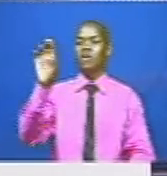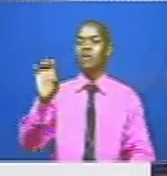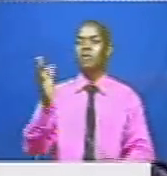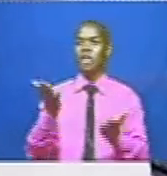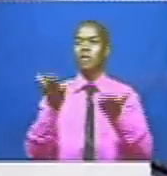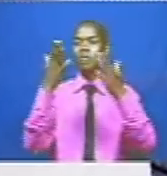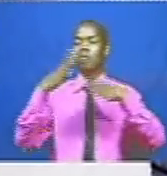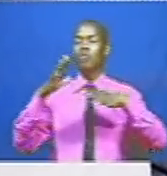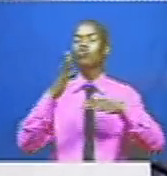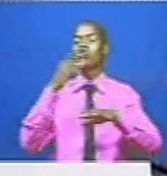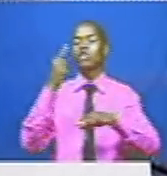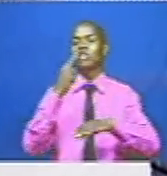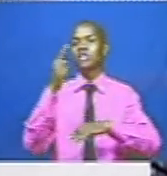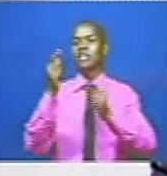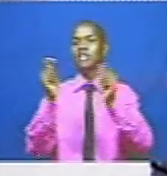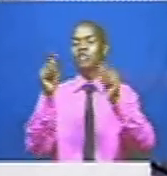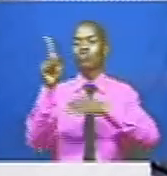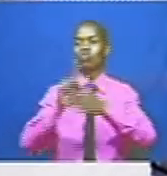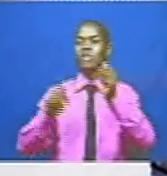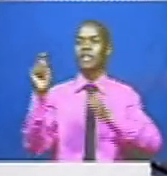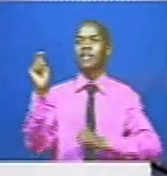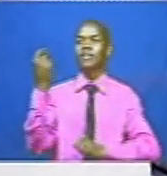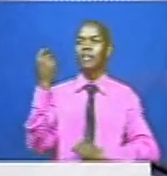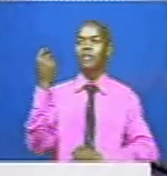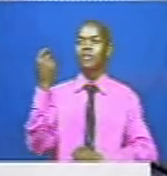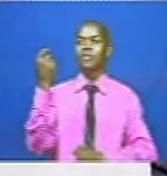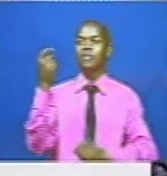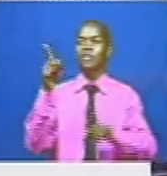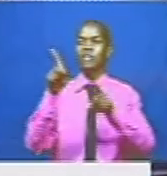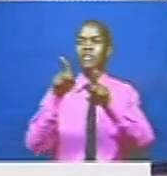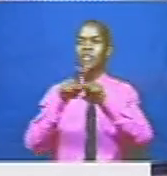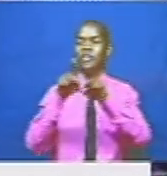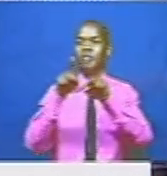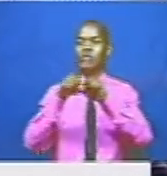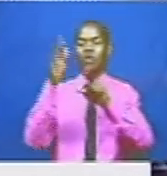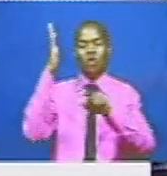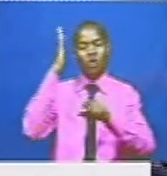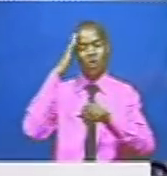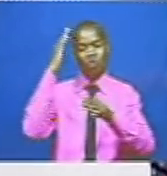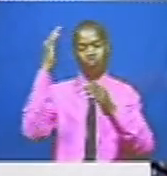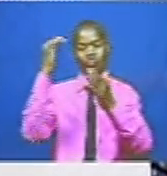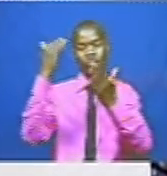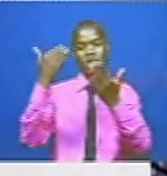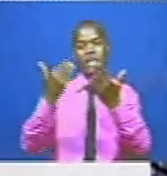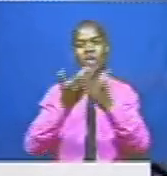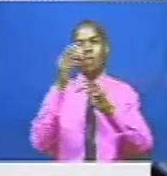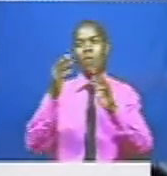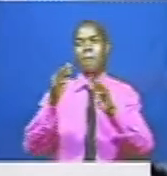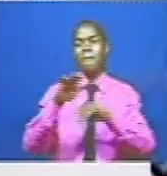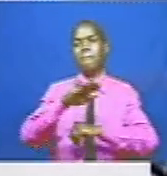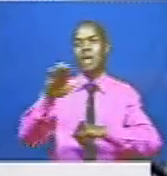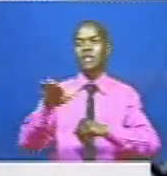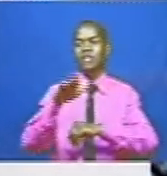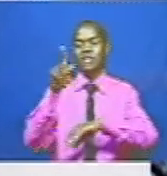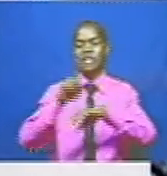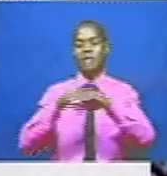to see and try what's this Kenya. And of course, noting the new places, the new gems. When people hear about something new,